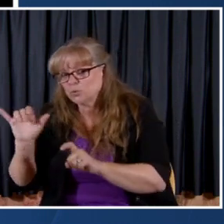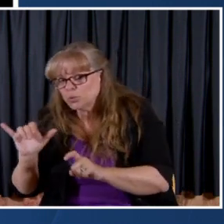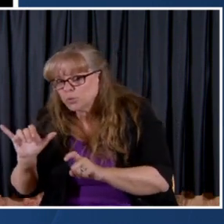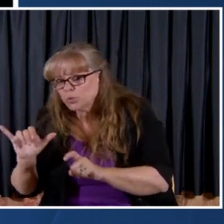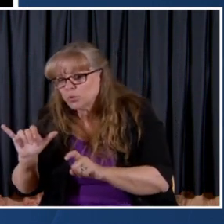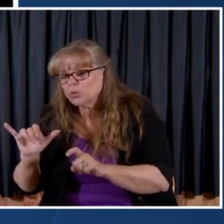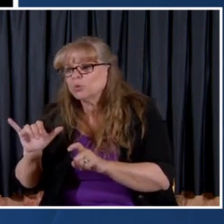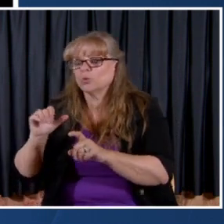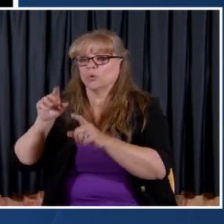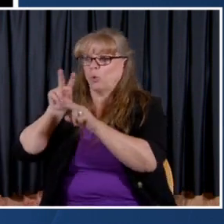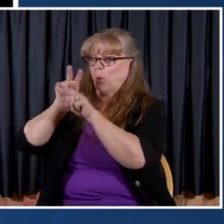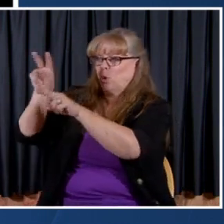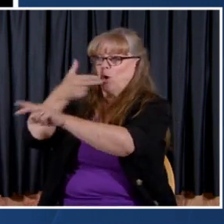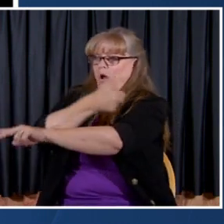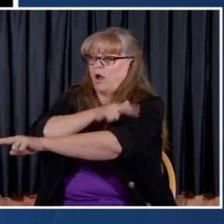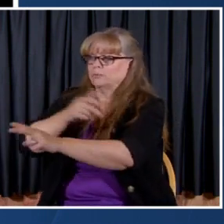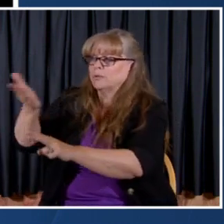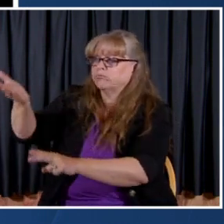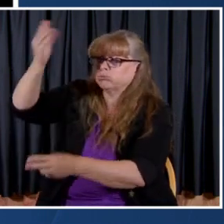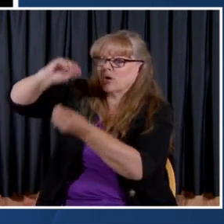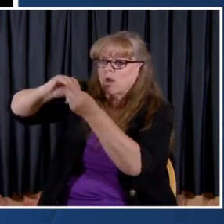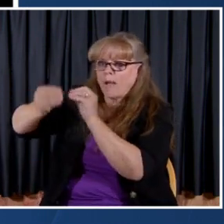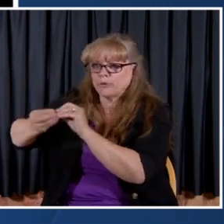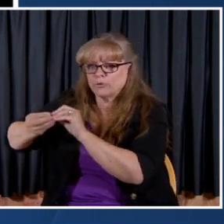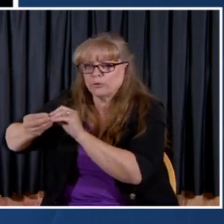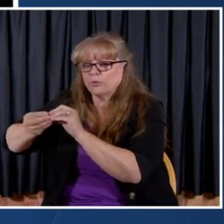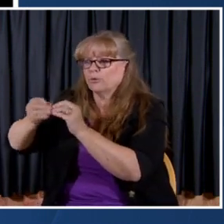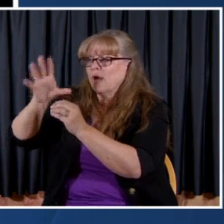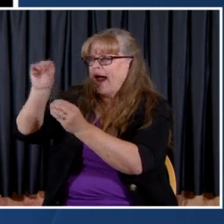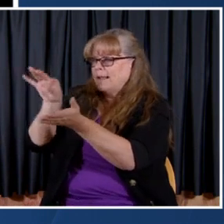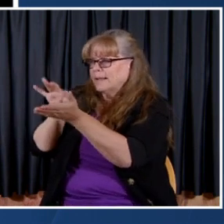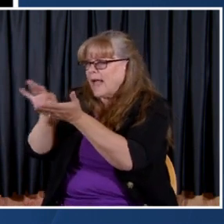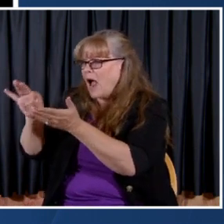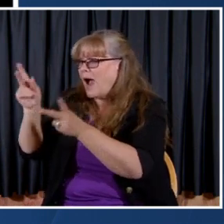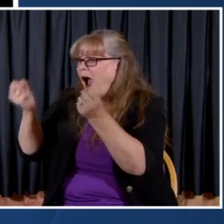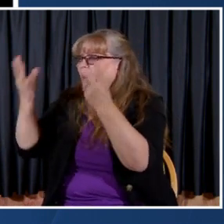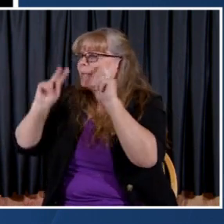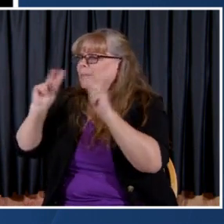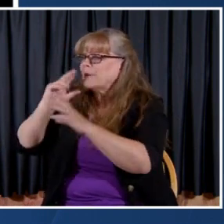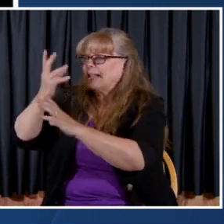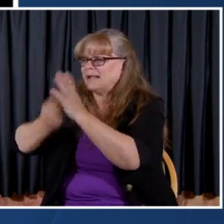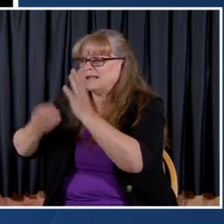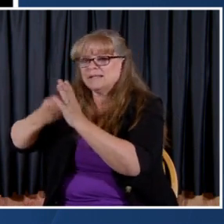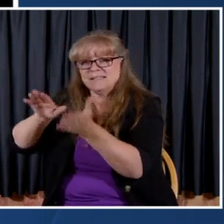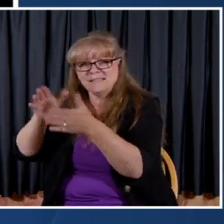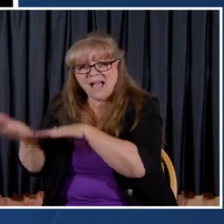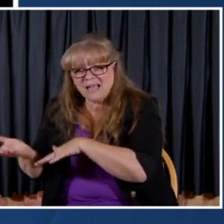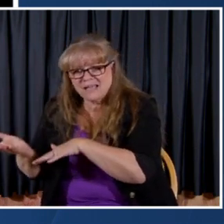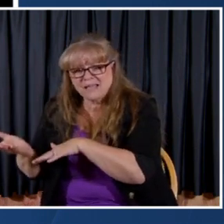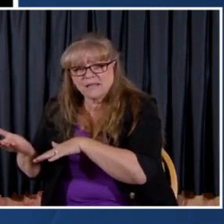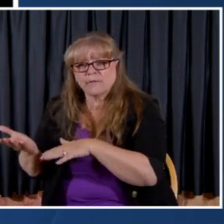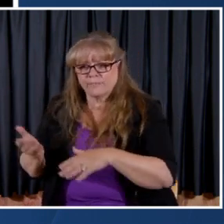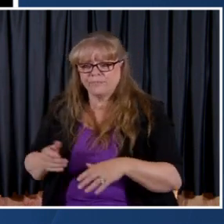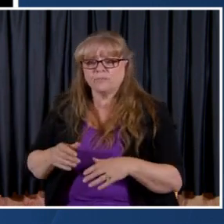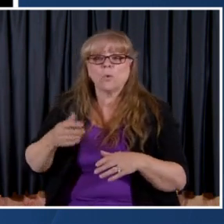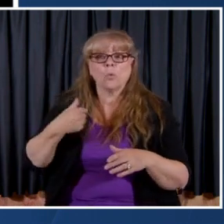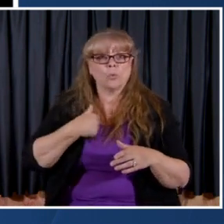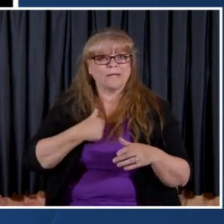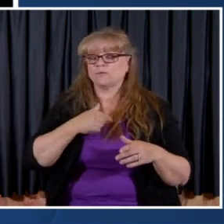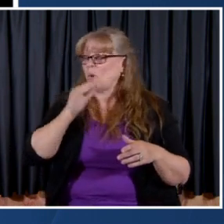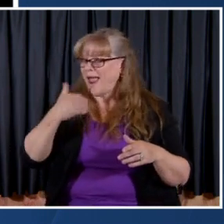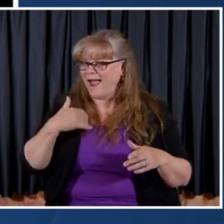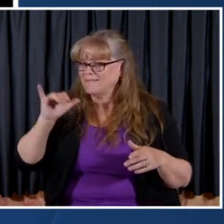hopefully successful recovery in most. But so far, there's no red flags in the mobility data. Now, we're really going to be watching it